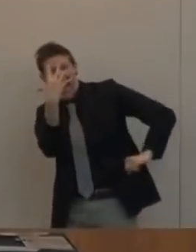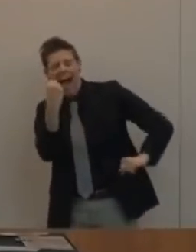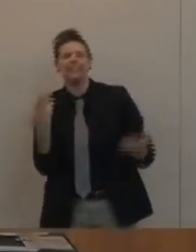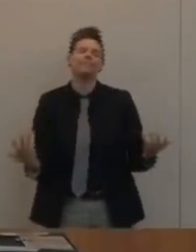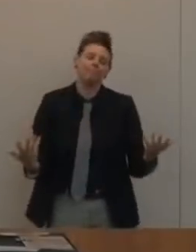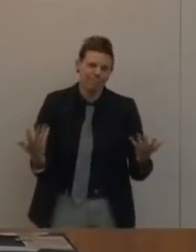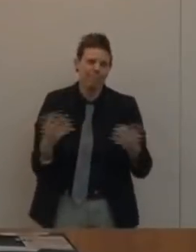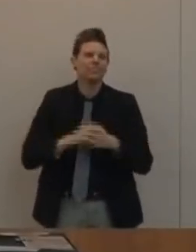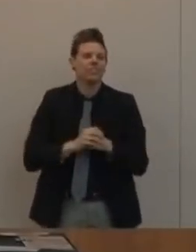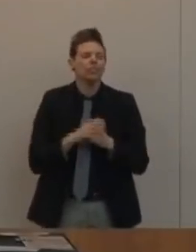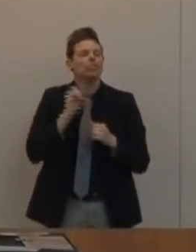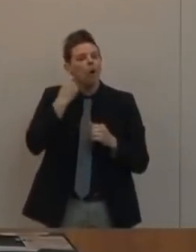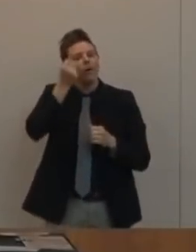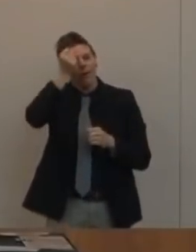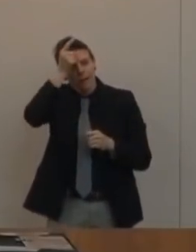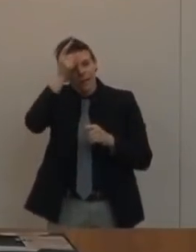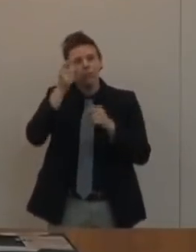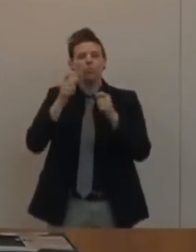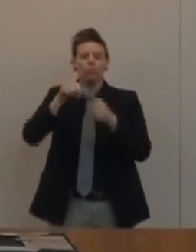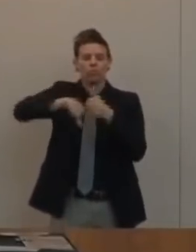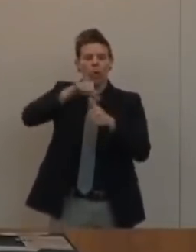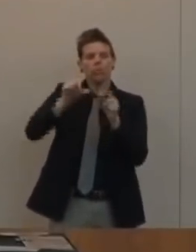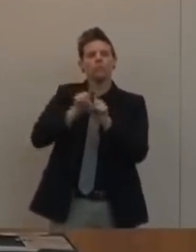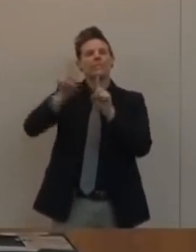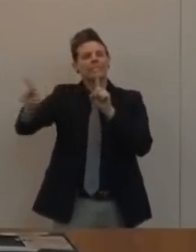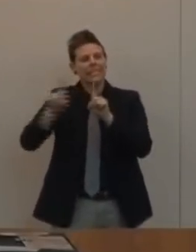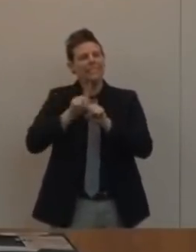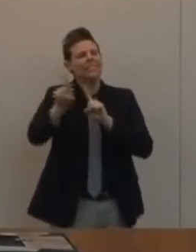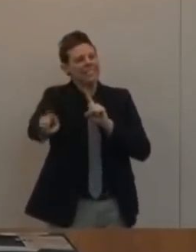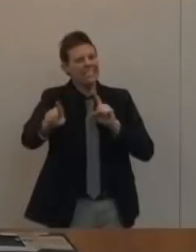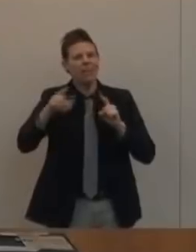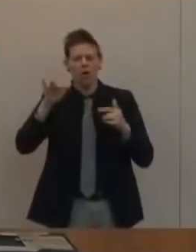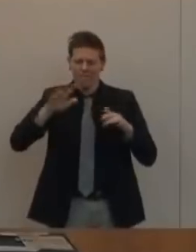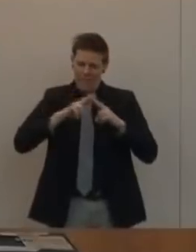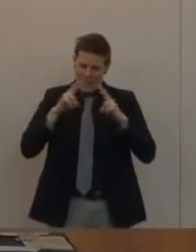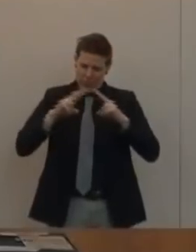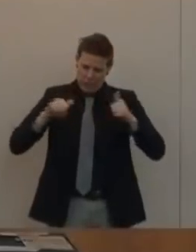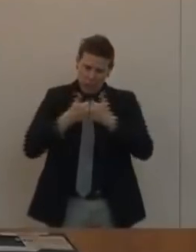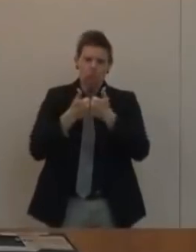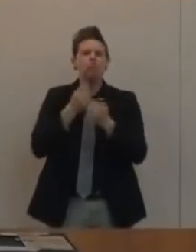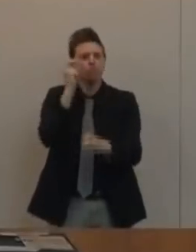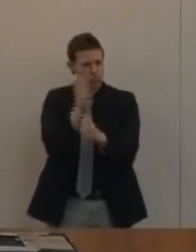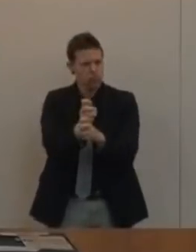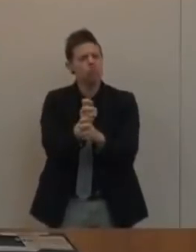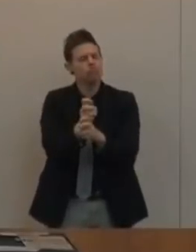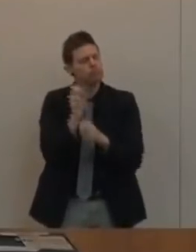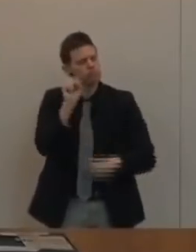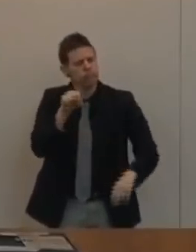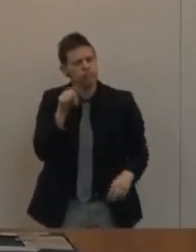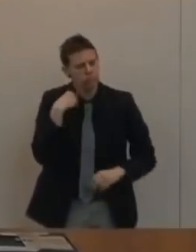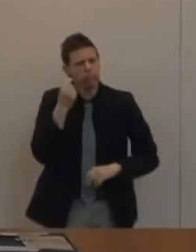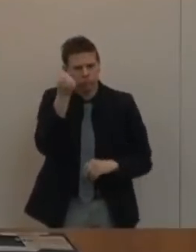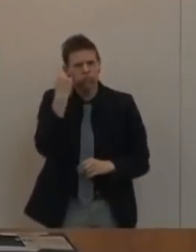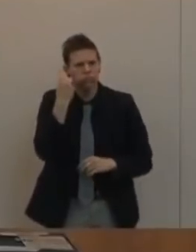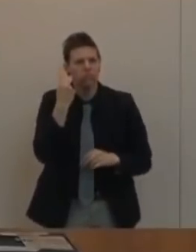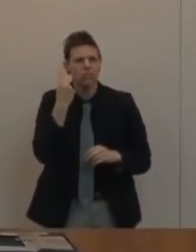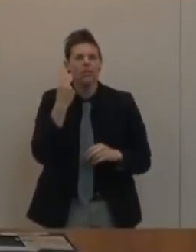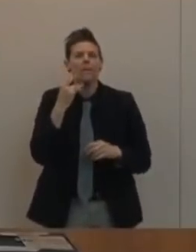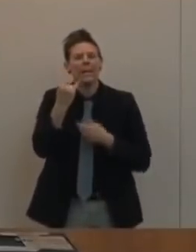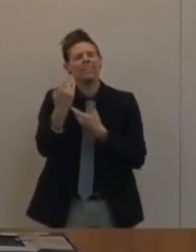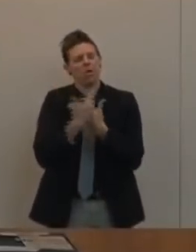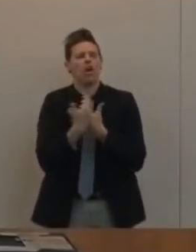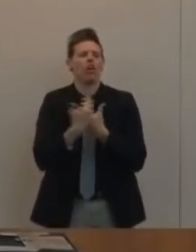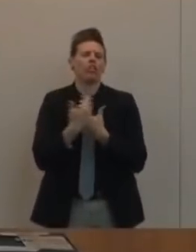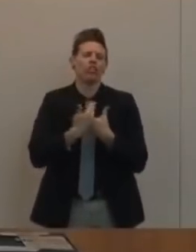and self-isolation is incredibly challenging, I am really disturbed by the notion